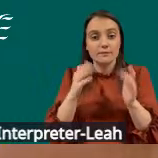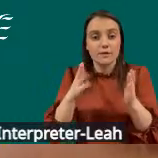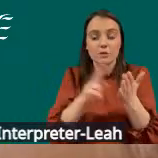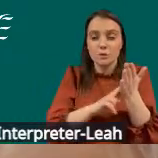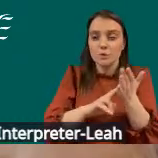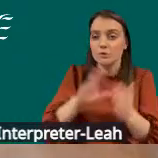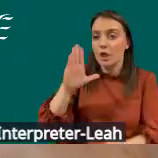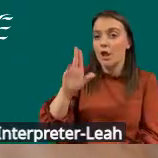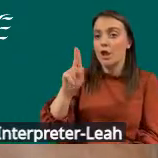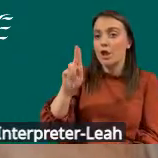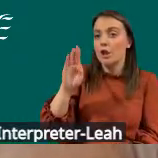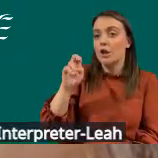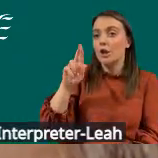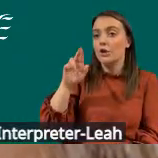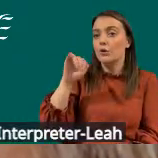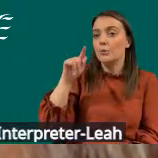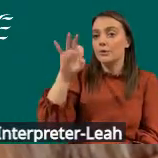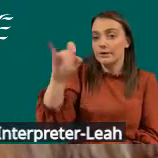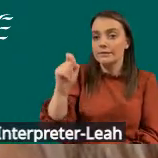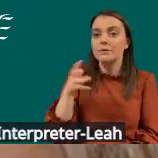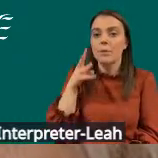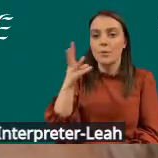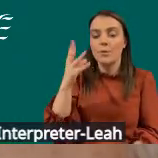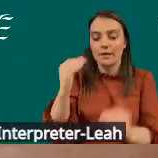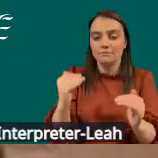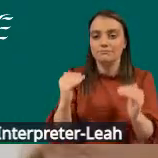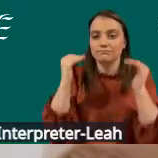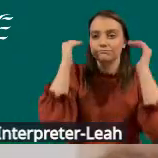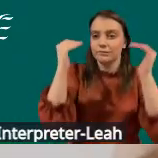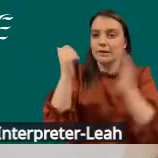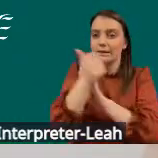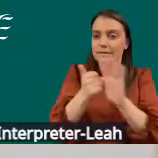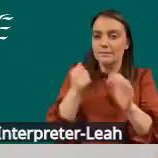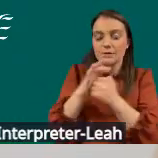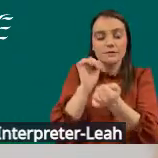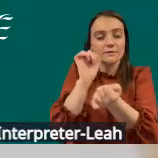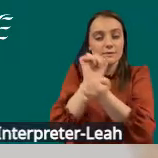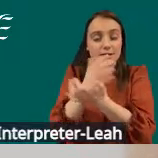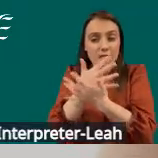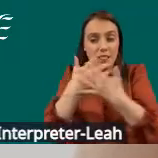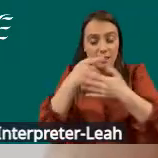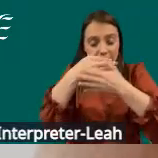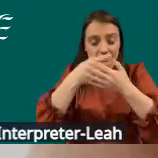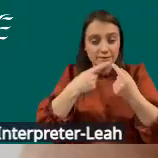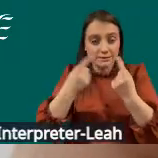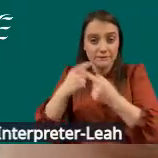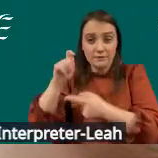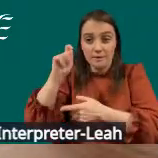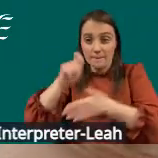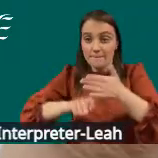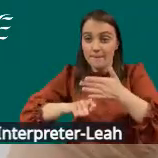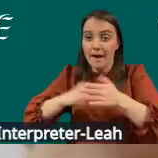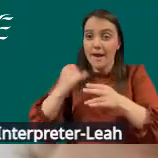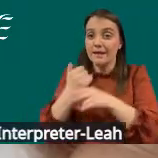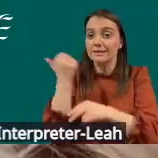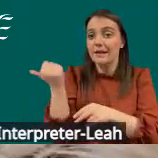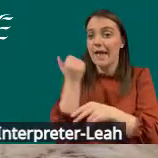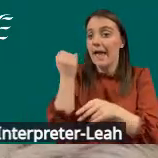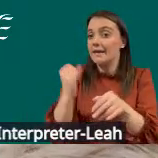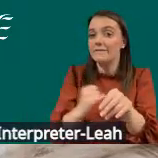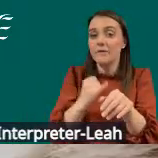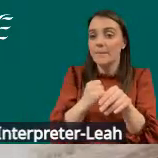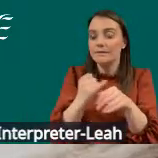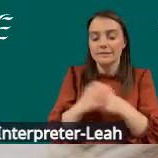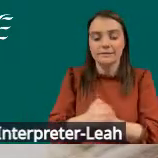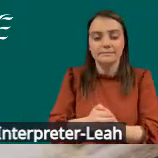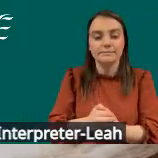greatly enhances the experience of sex. There are a wide variety available over the counter in any pharmacy.